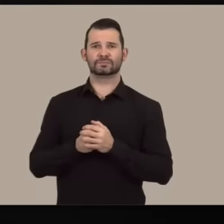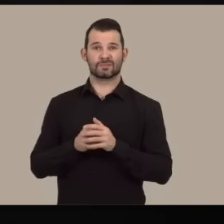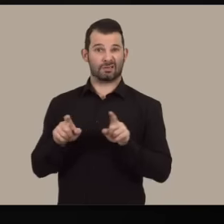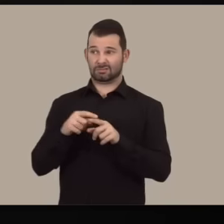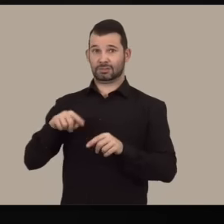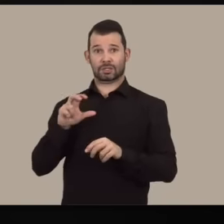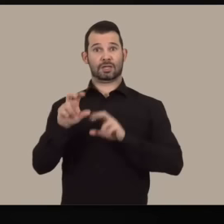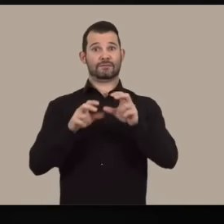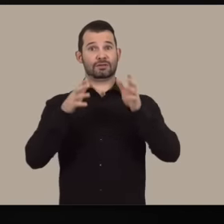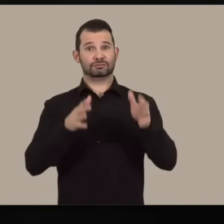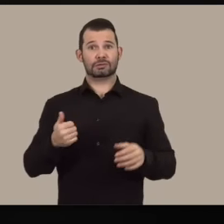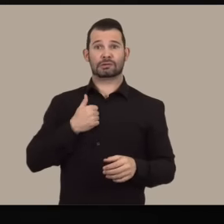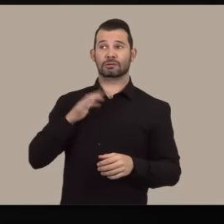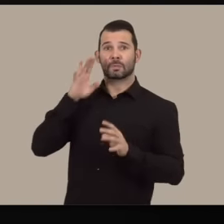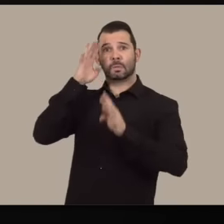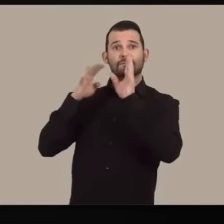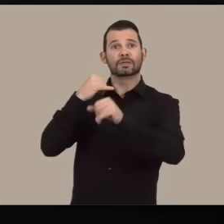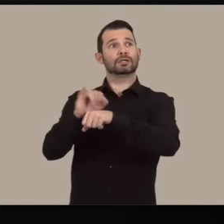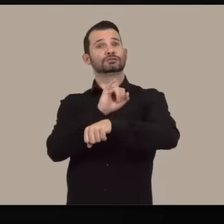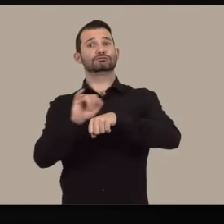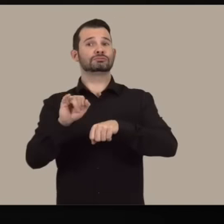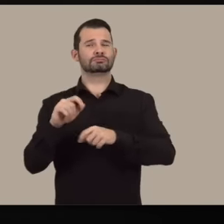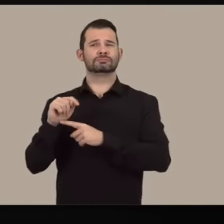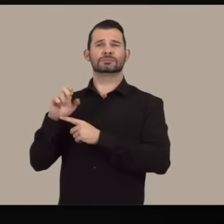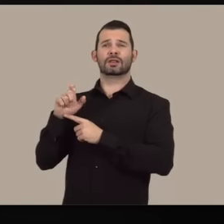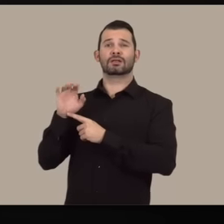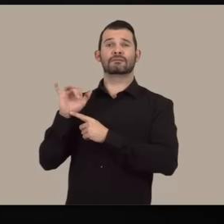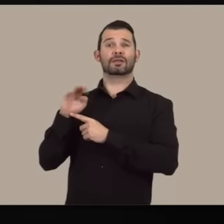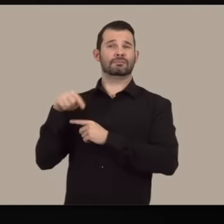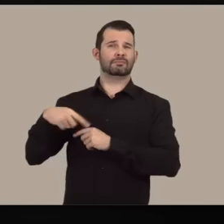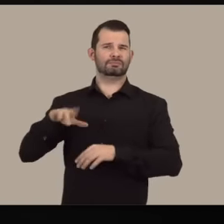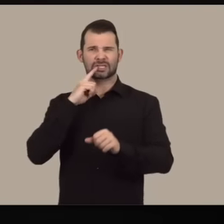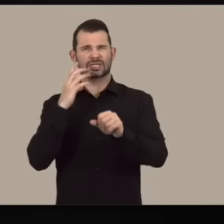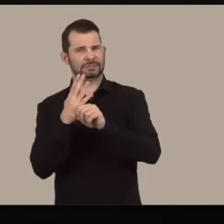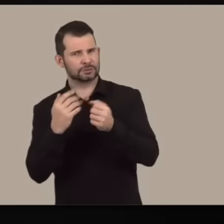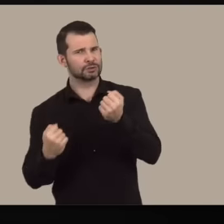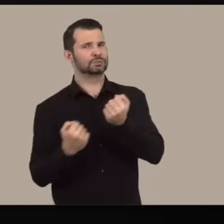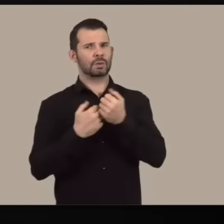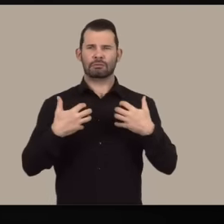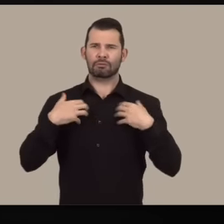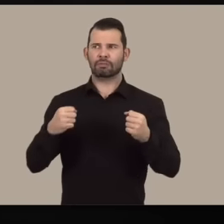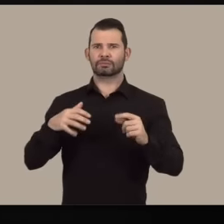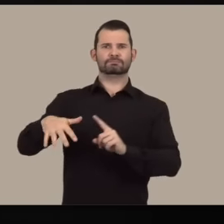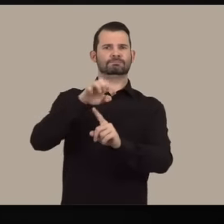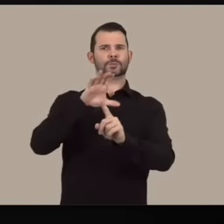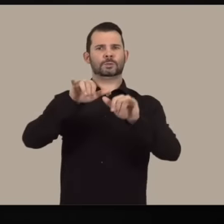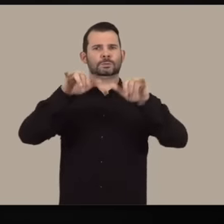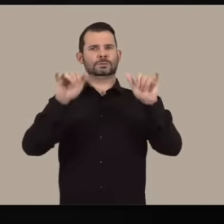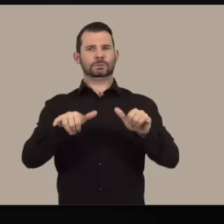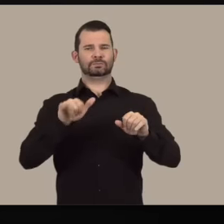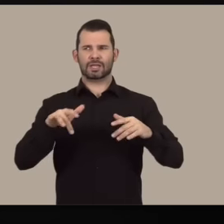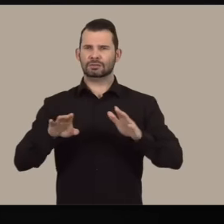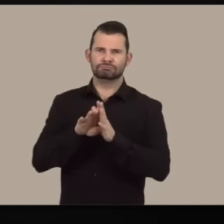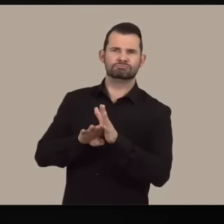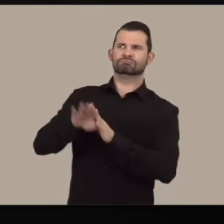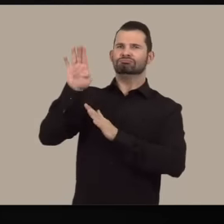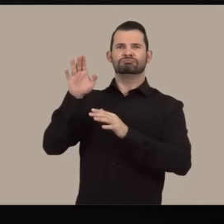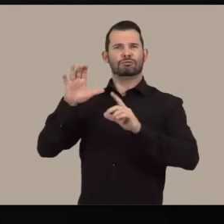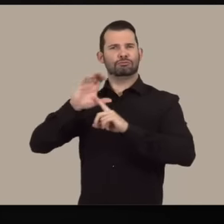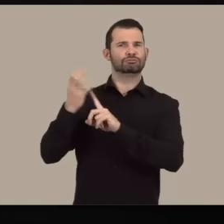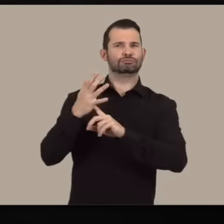conditions are important. As an investor in Canada's creative industries, Telefilm is committed to supporting a